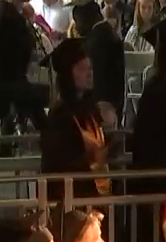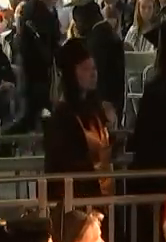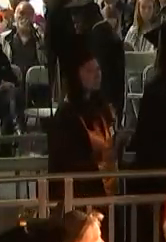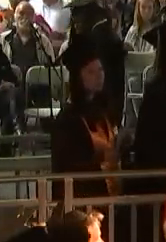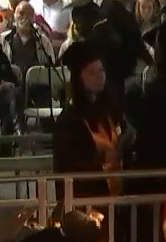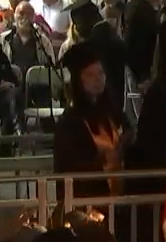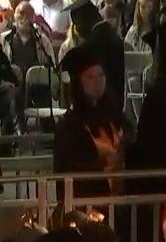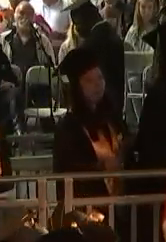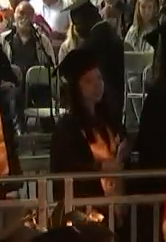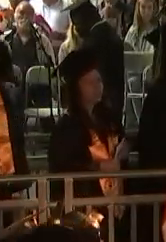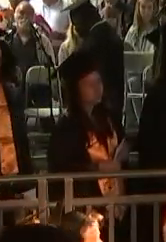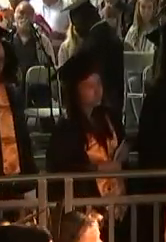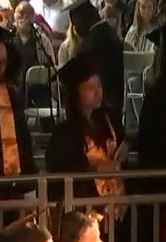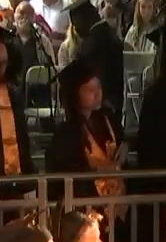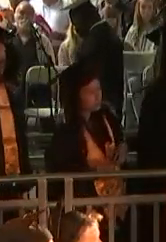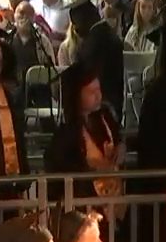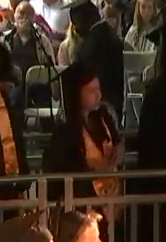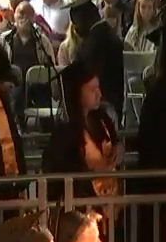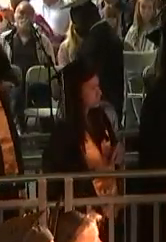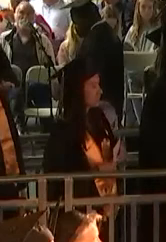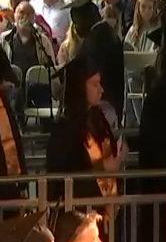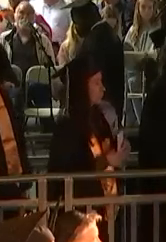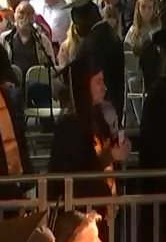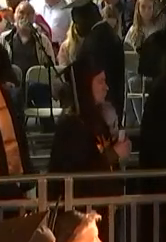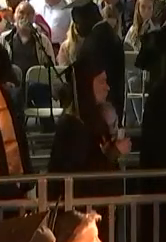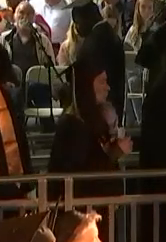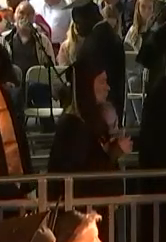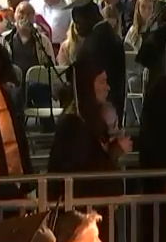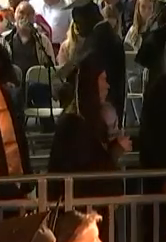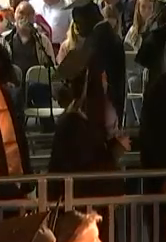Jessica Lissette Martinez.